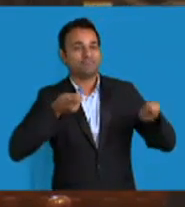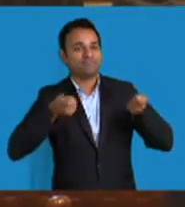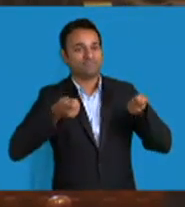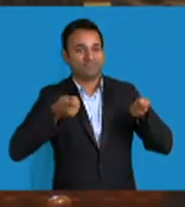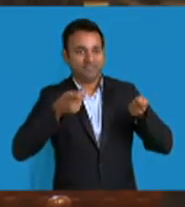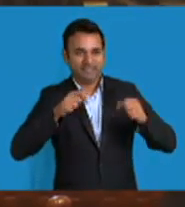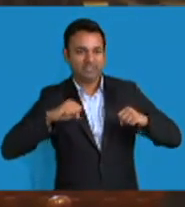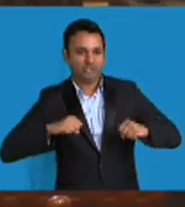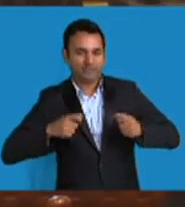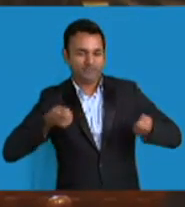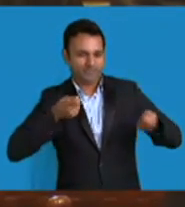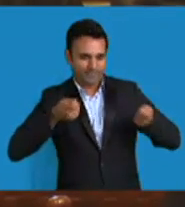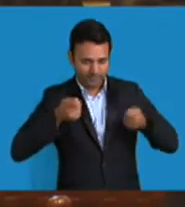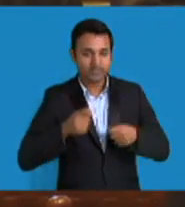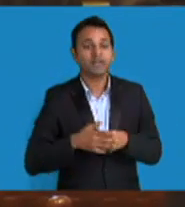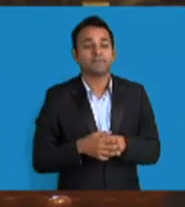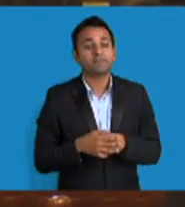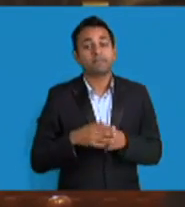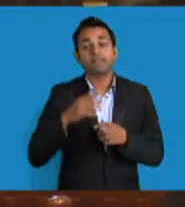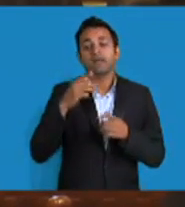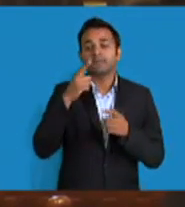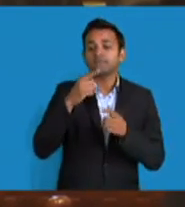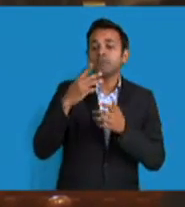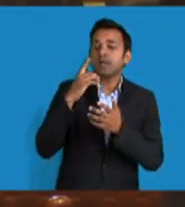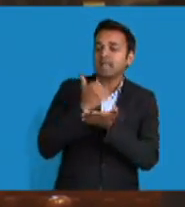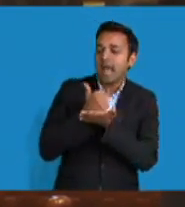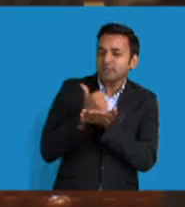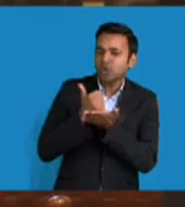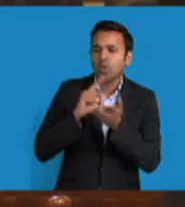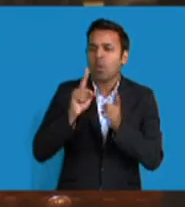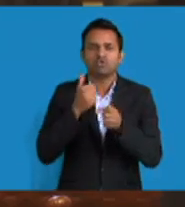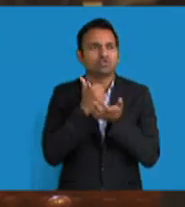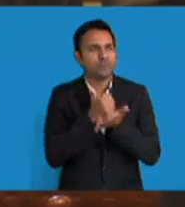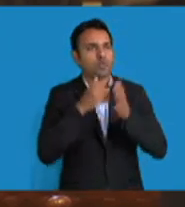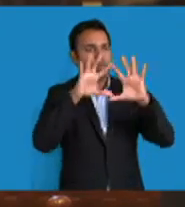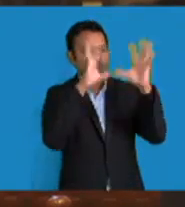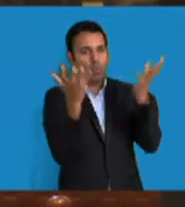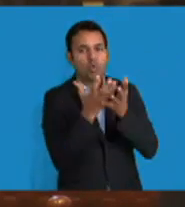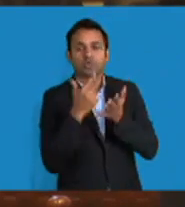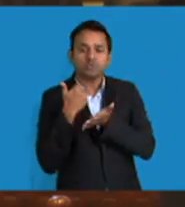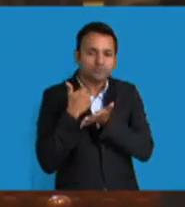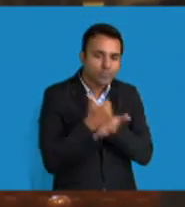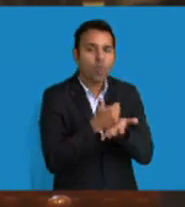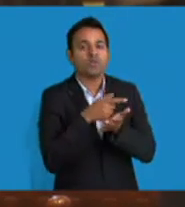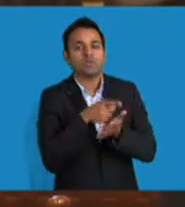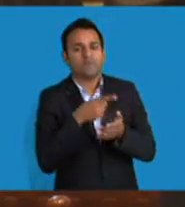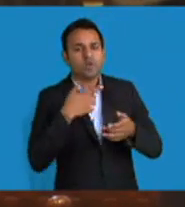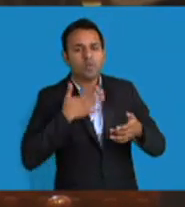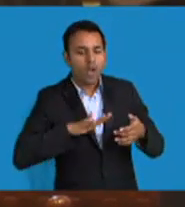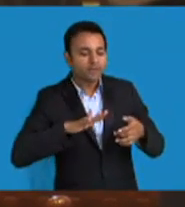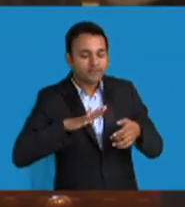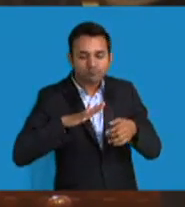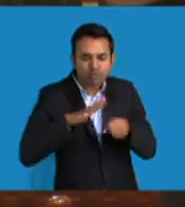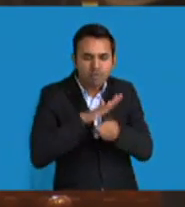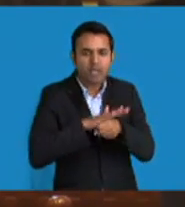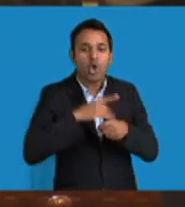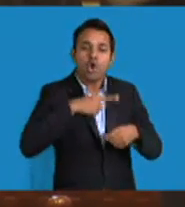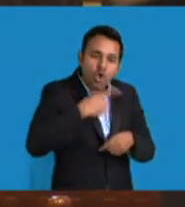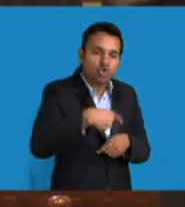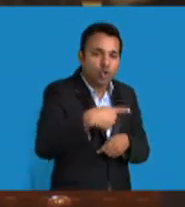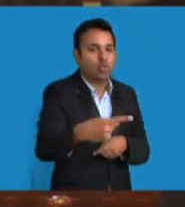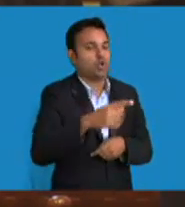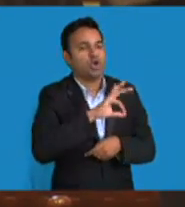solicit support globally from countries to support the implementation of Sustainable Development of